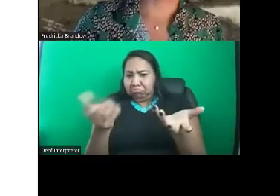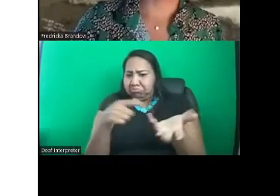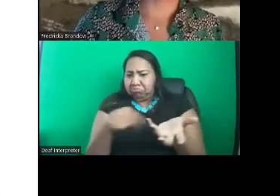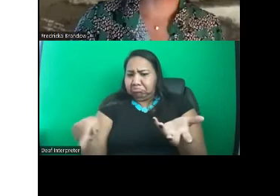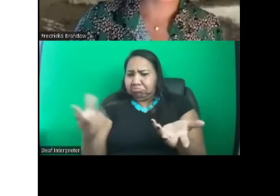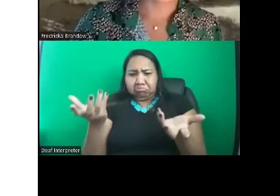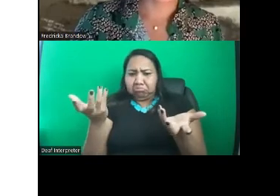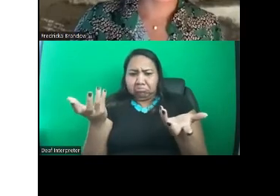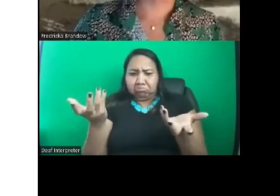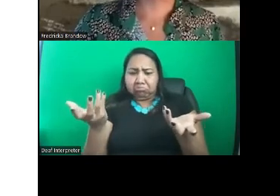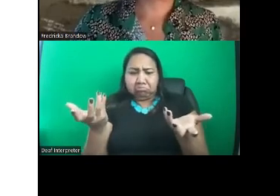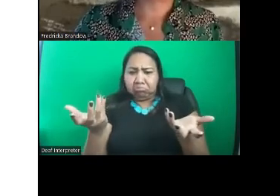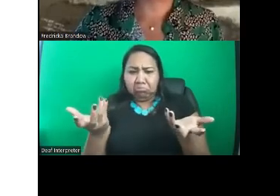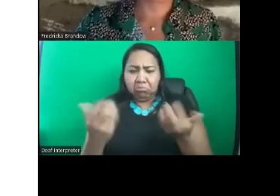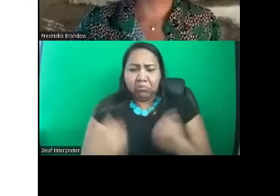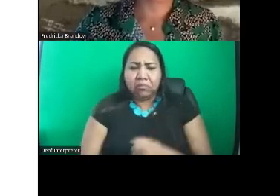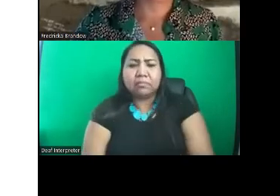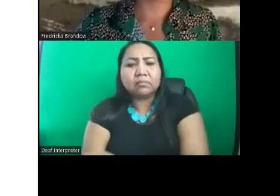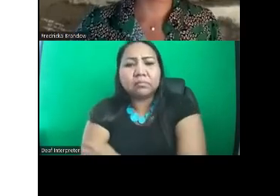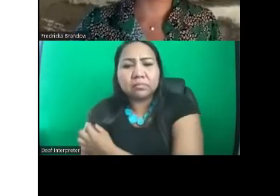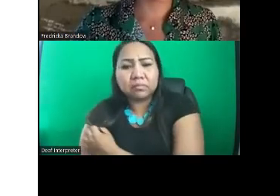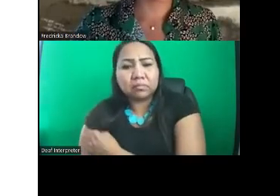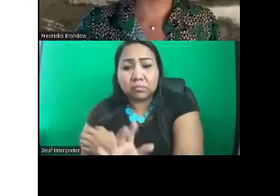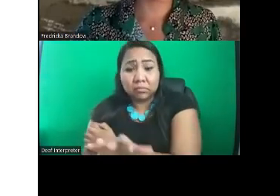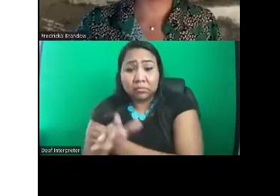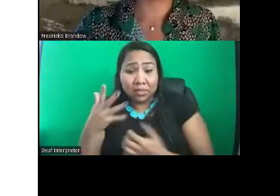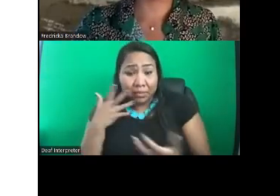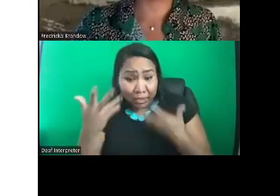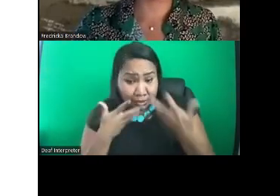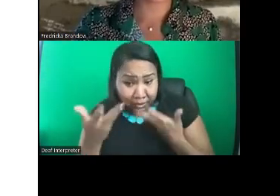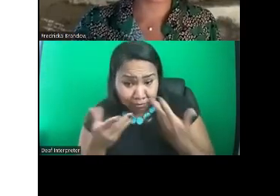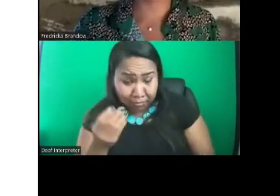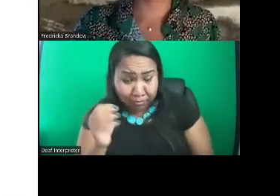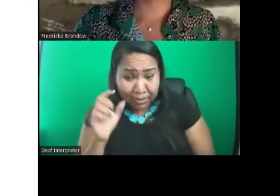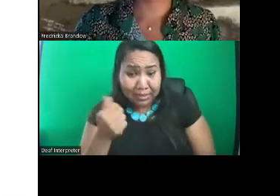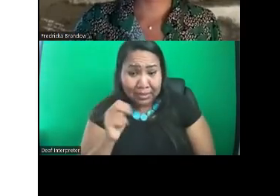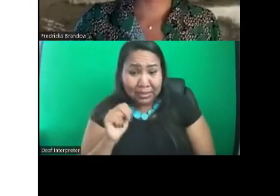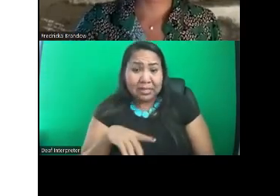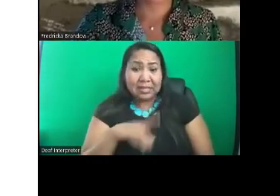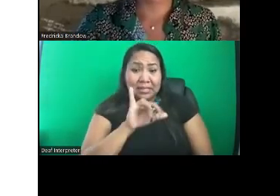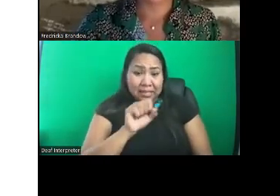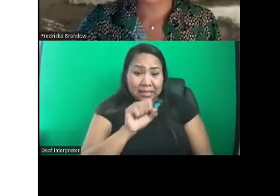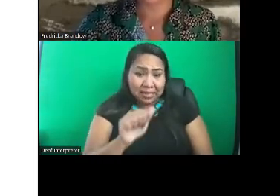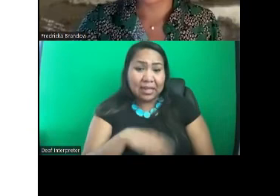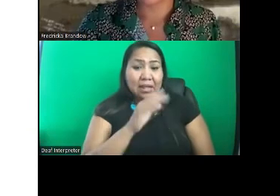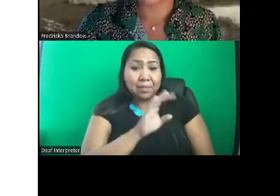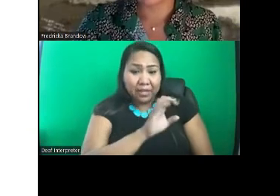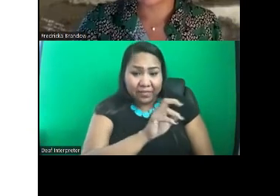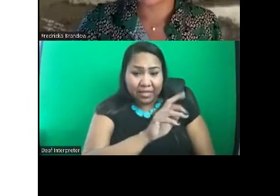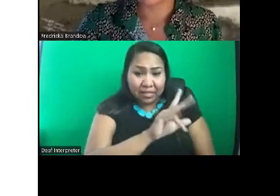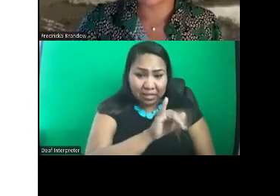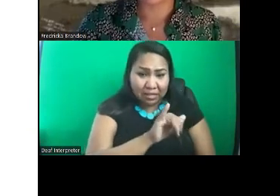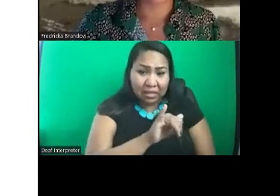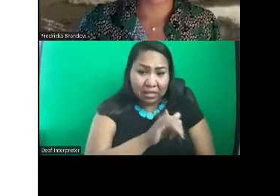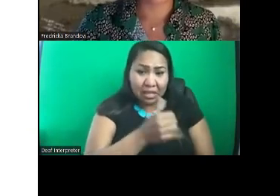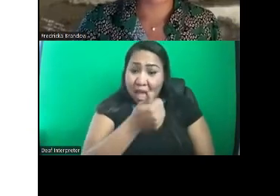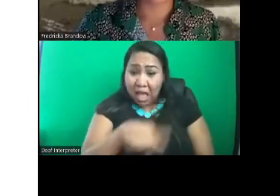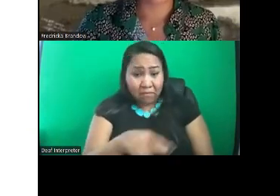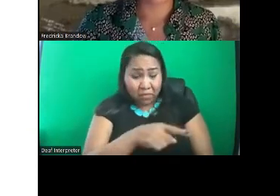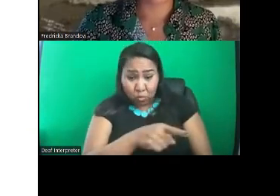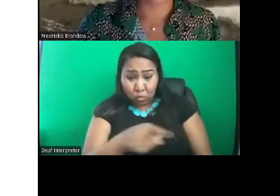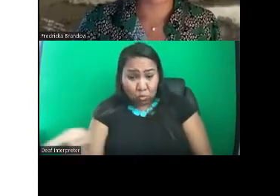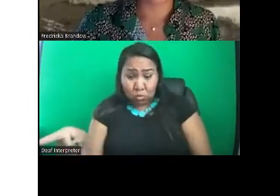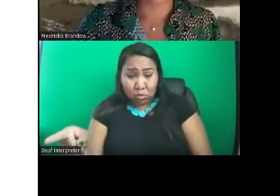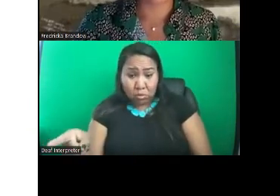Don't be shy. Megan, Lisa, Beverly, any of the Arizona